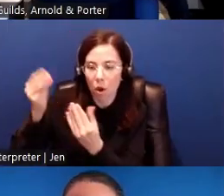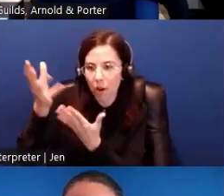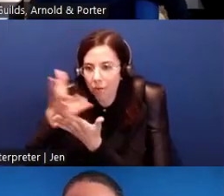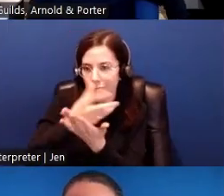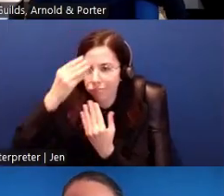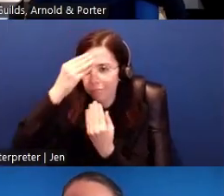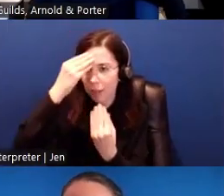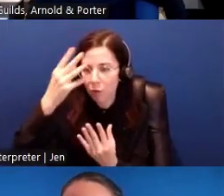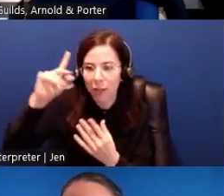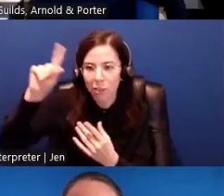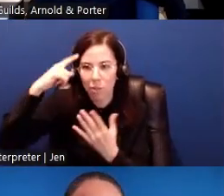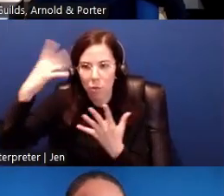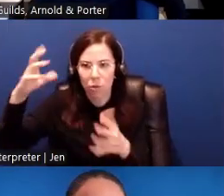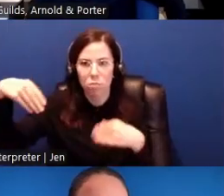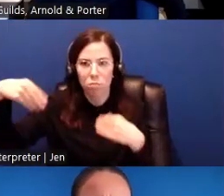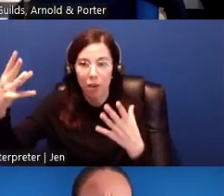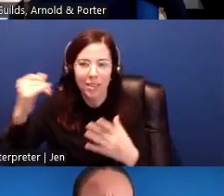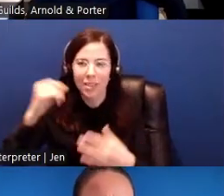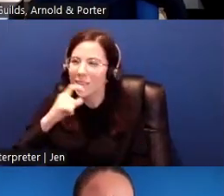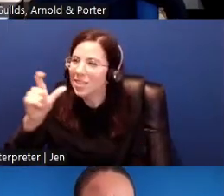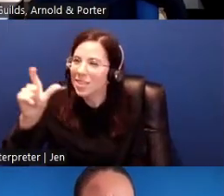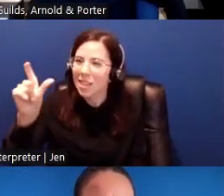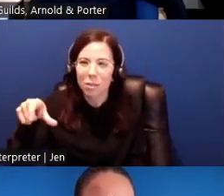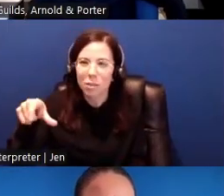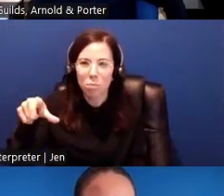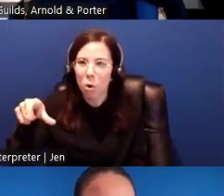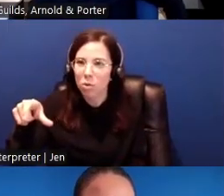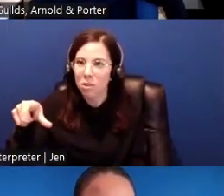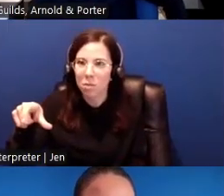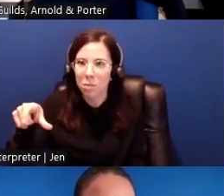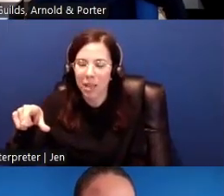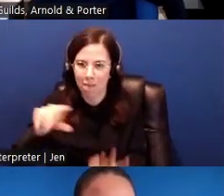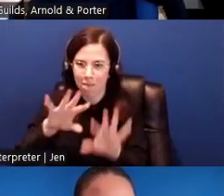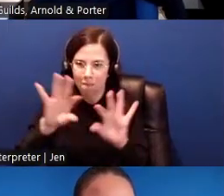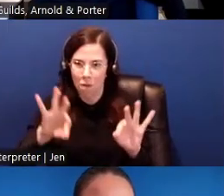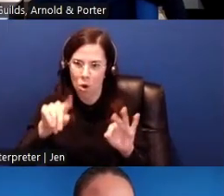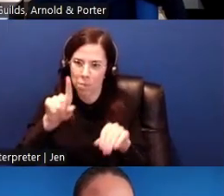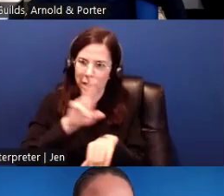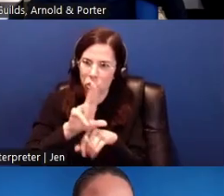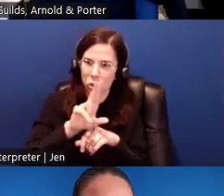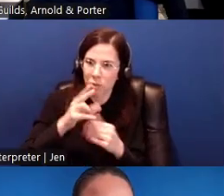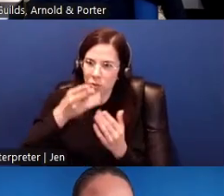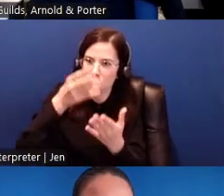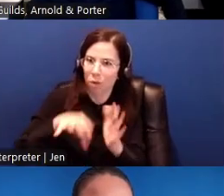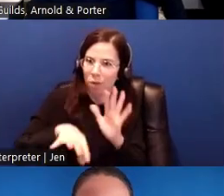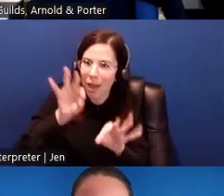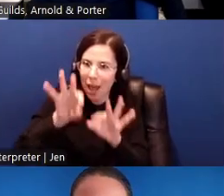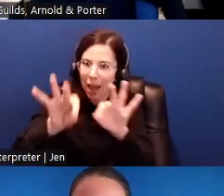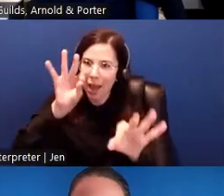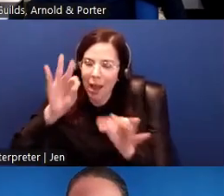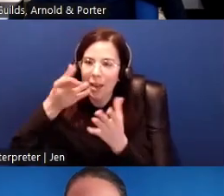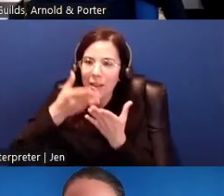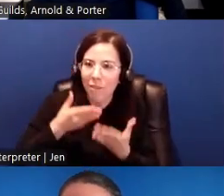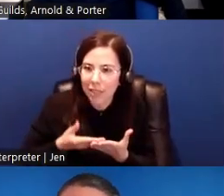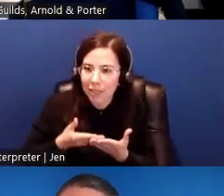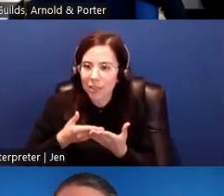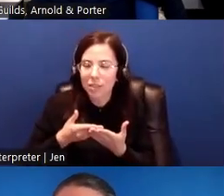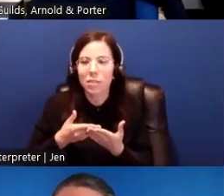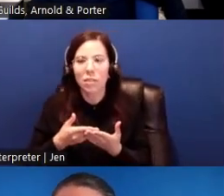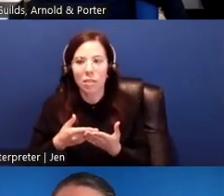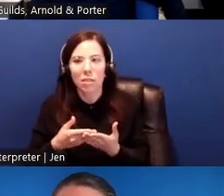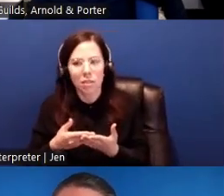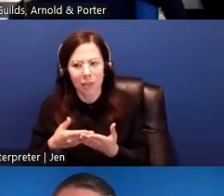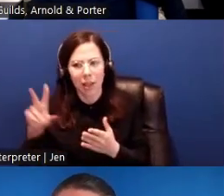is not supposed to be a forum for discovery, and victims have a right to refuse to